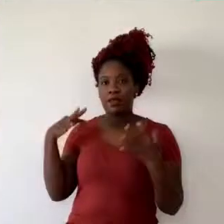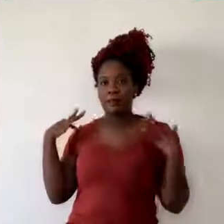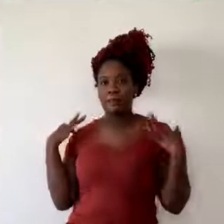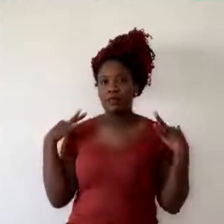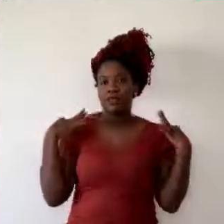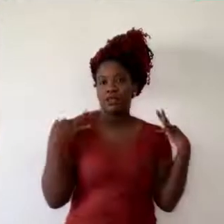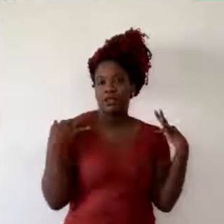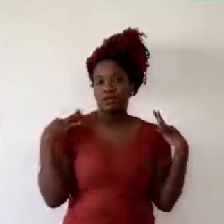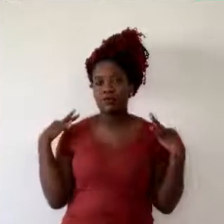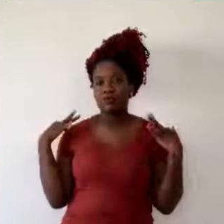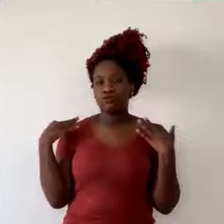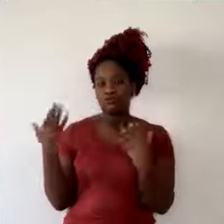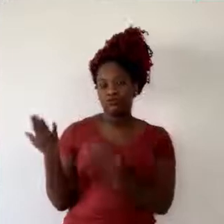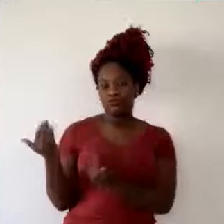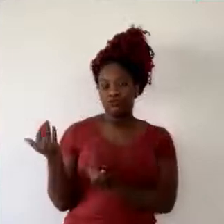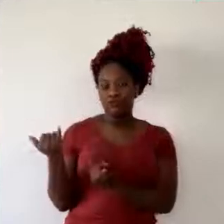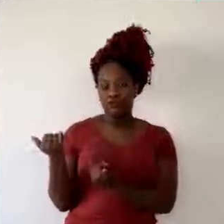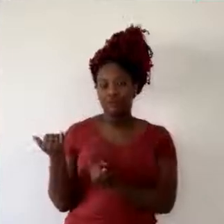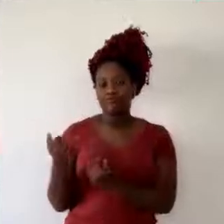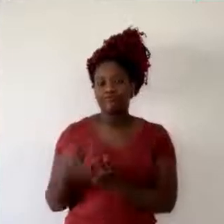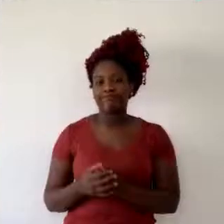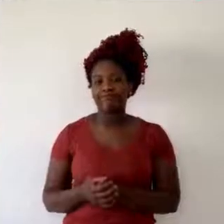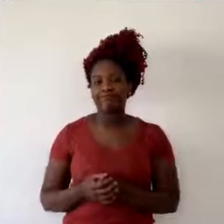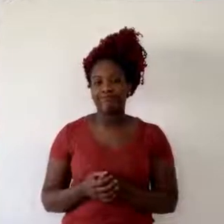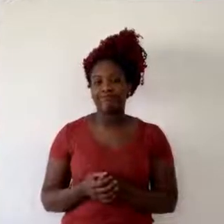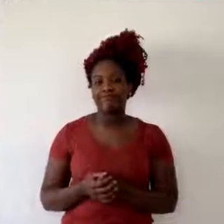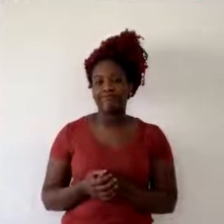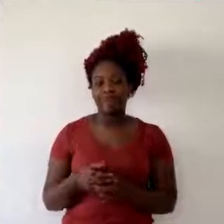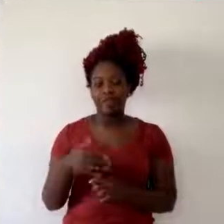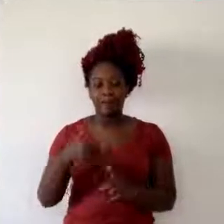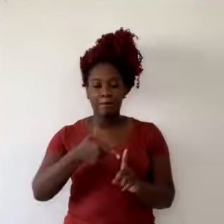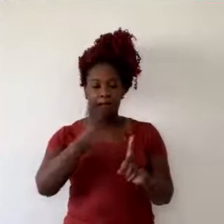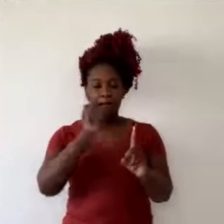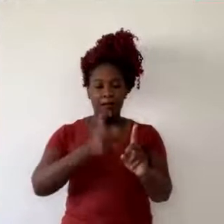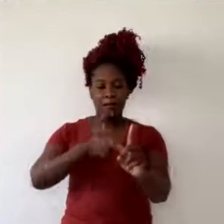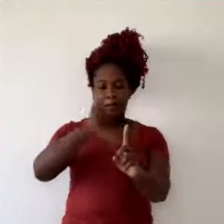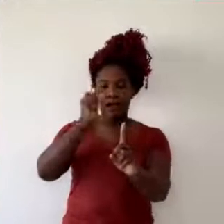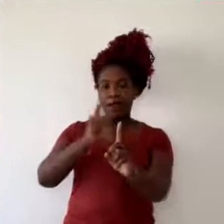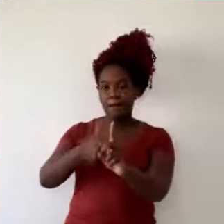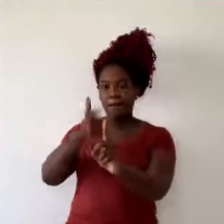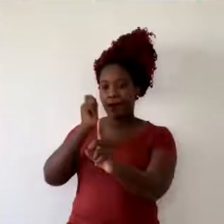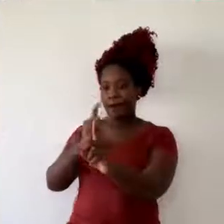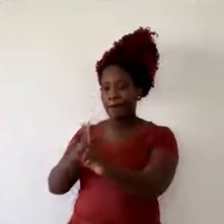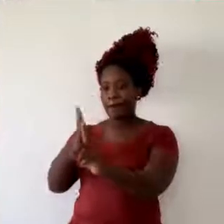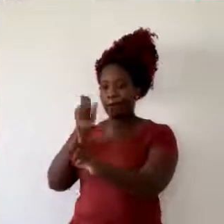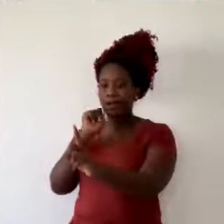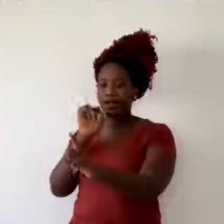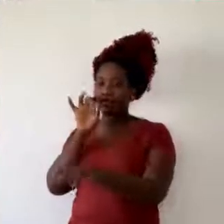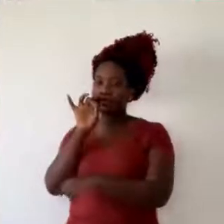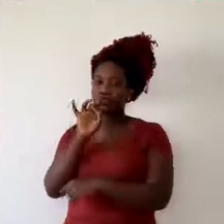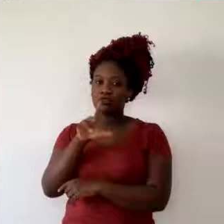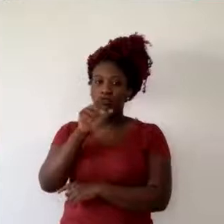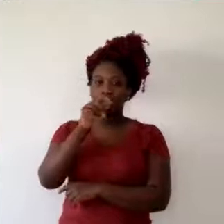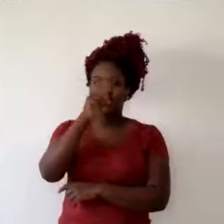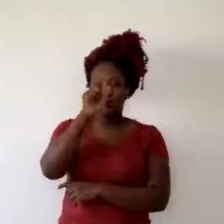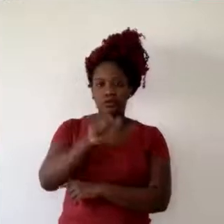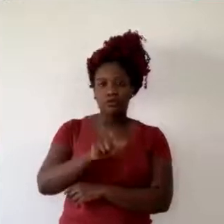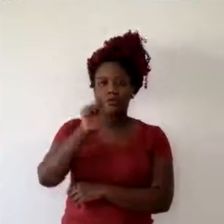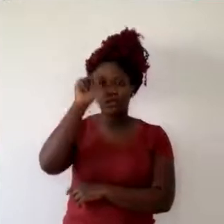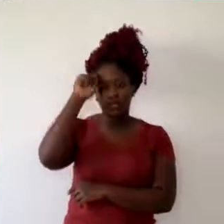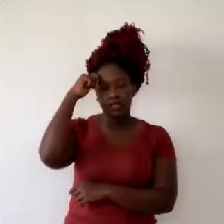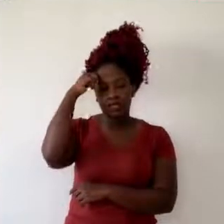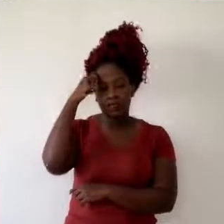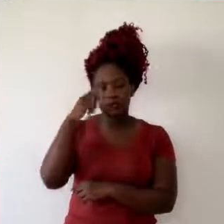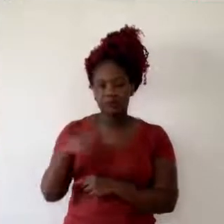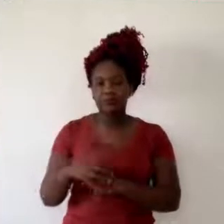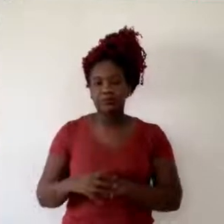Once again, a Black family, and the stray bullets always find the same